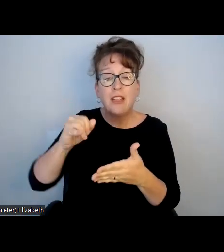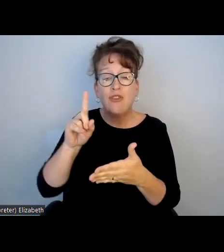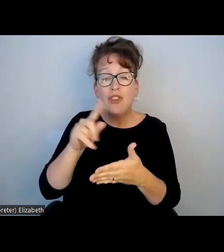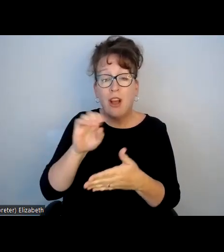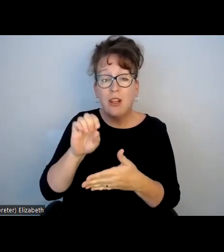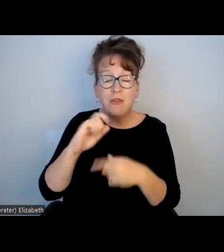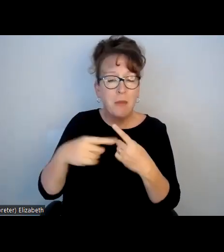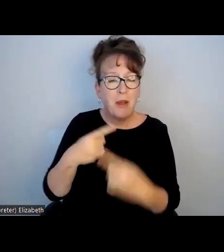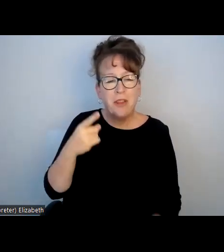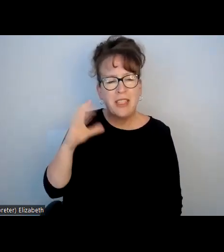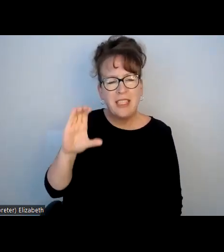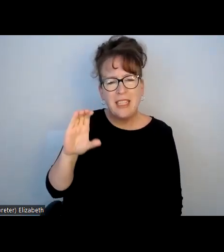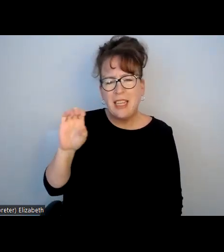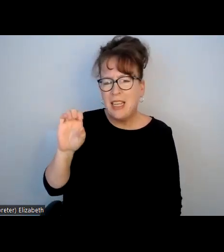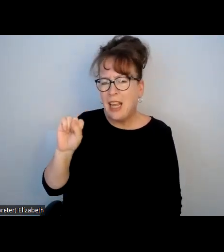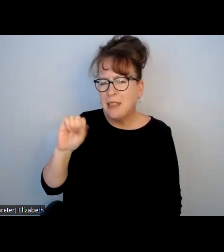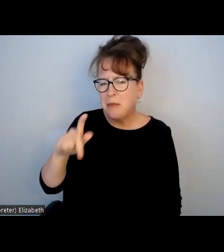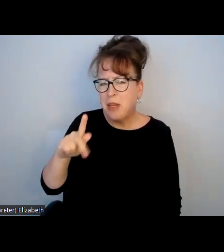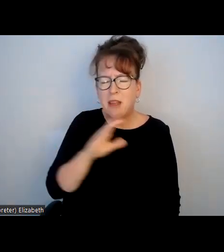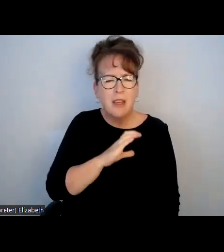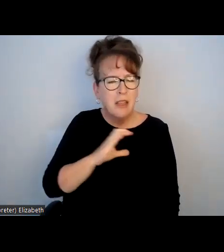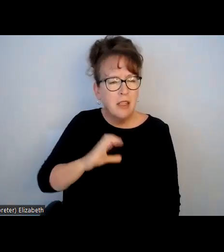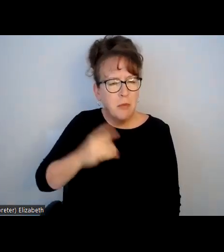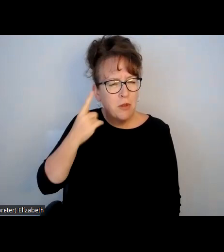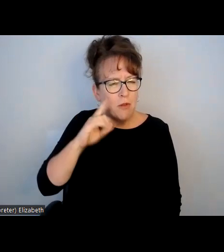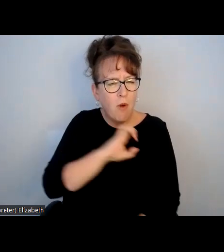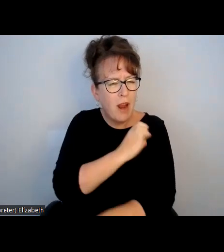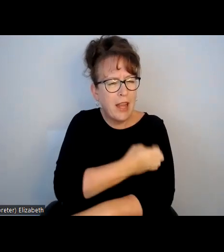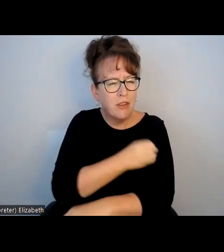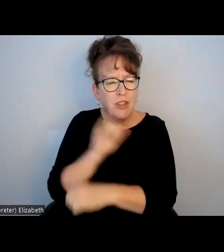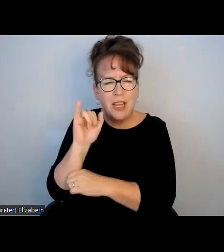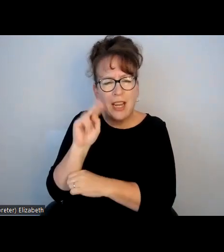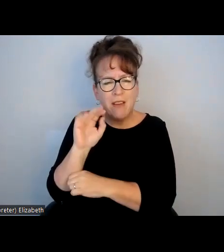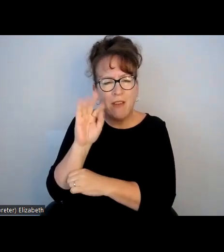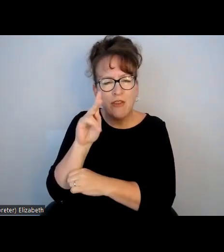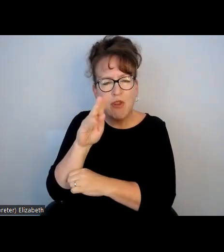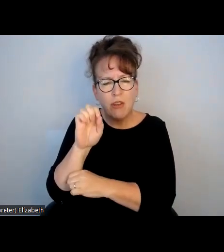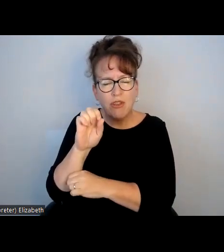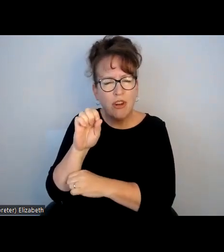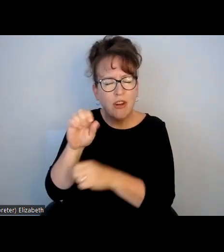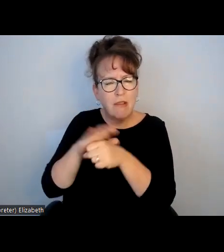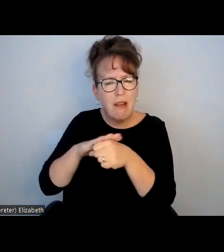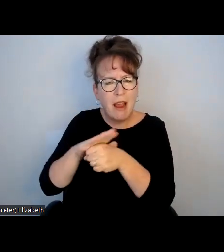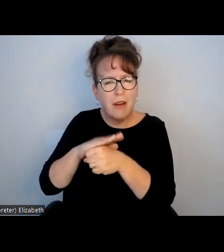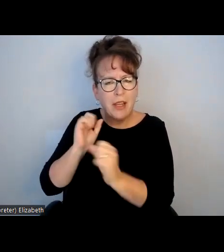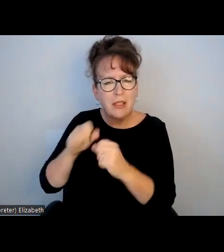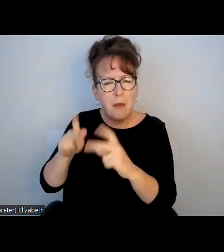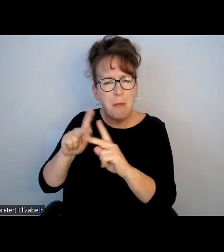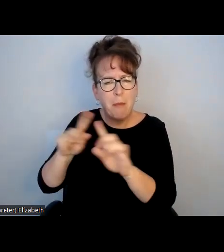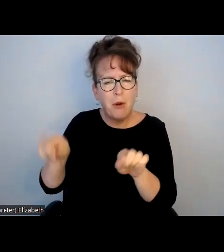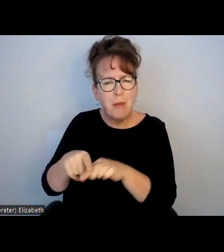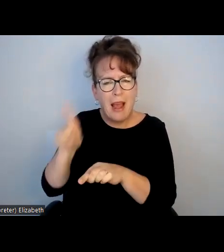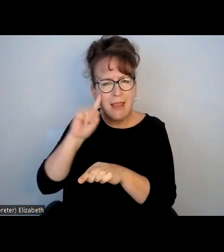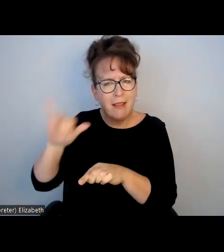acronym, the Commission on Energy Infrastructure Siting and Permitting, if I got that right.